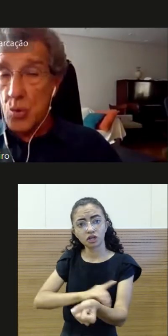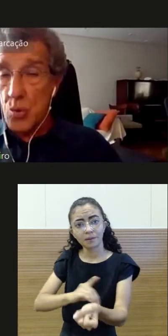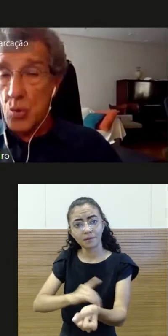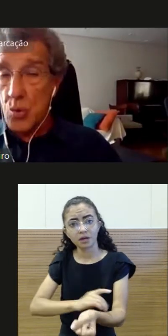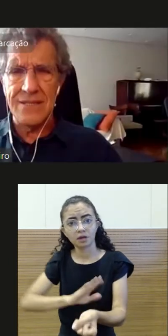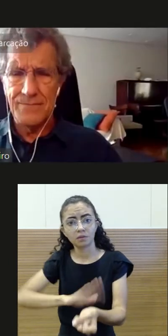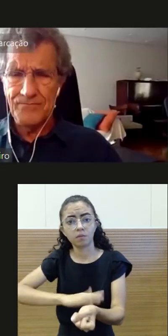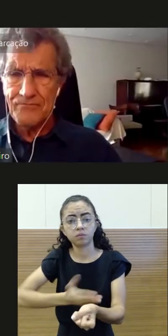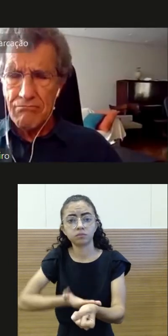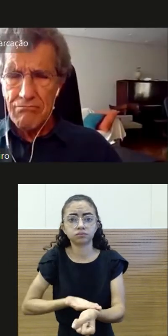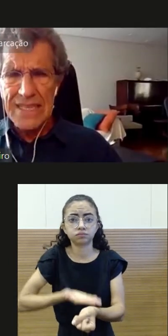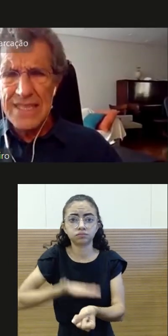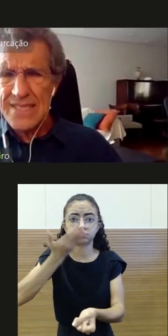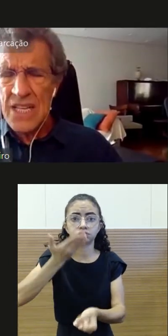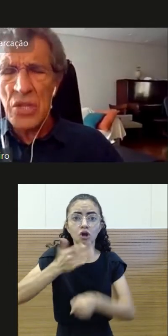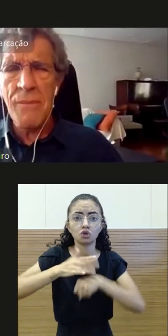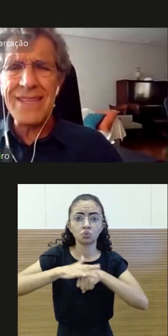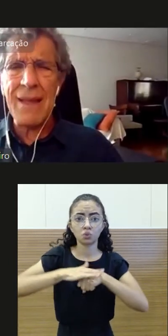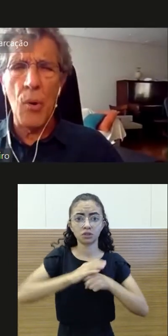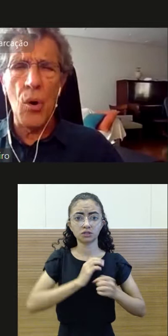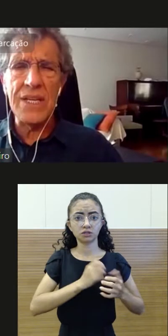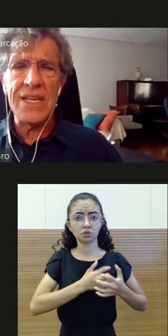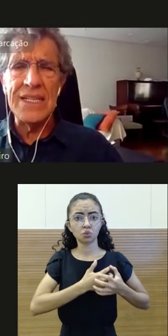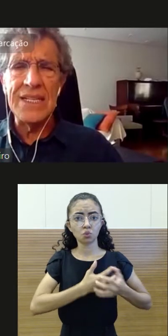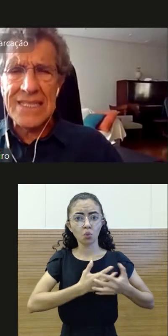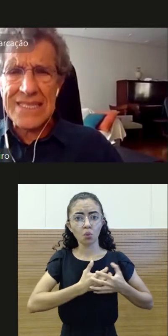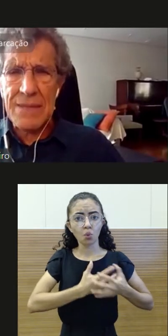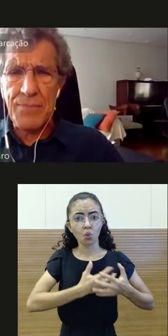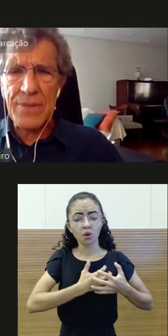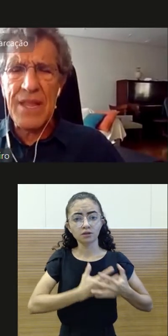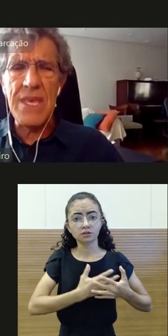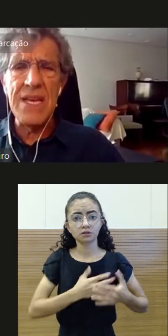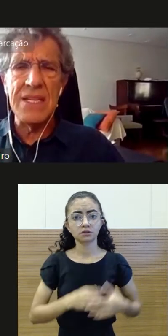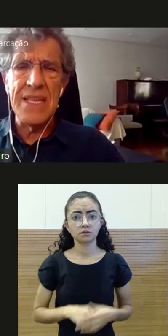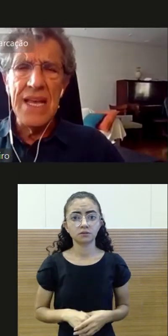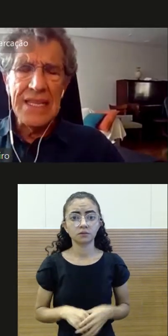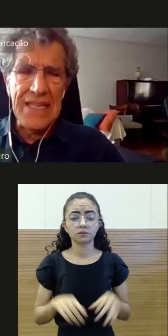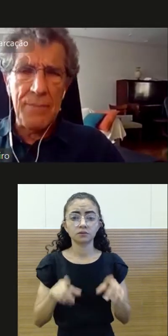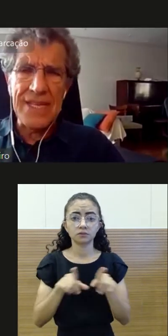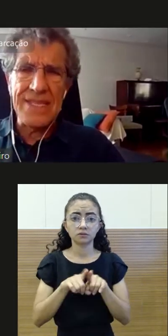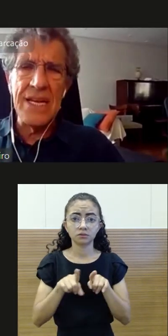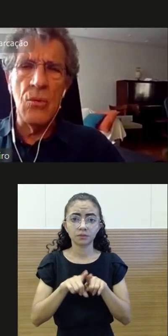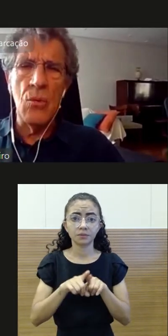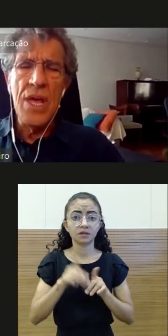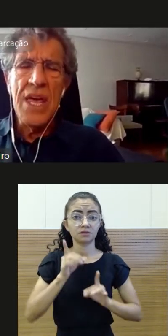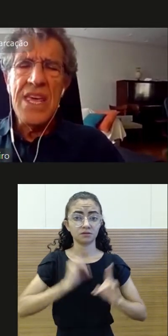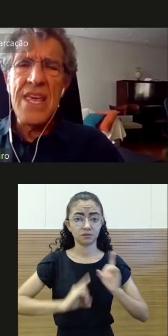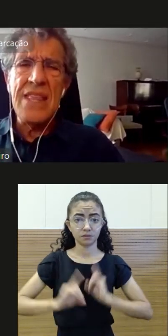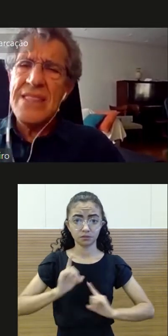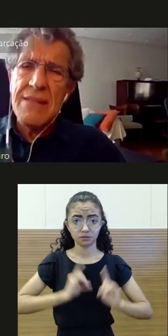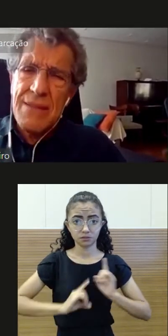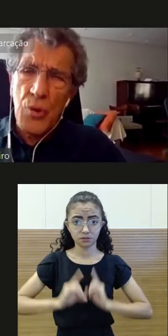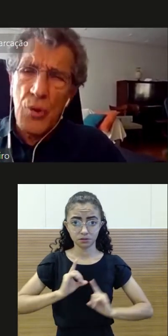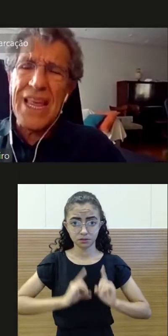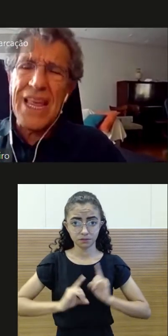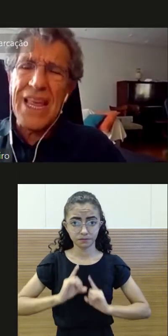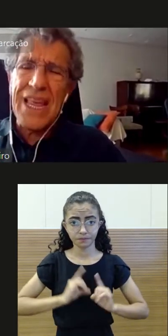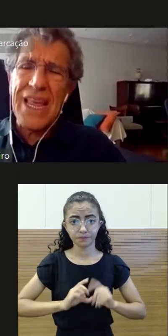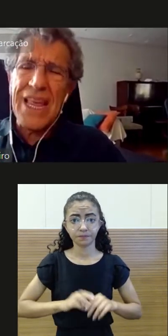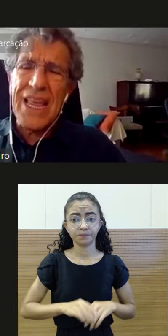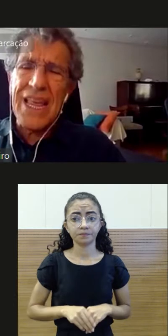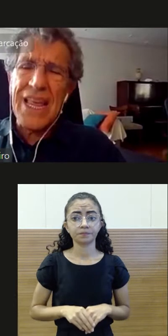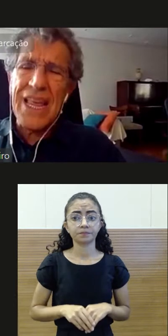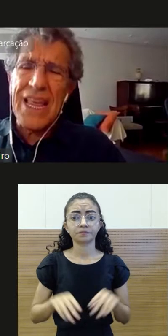hypertension, diabetes, cardiovascular diseases, metabolic diseases, depression,